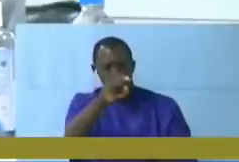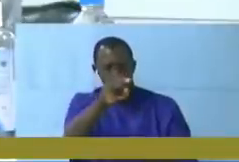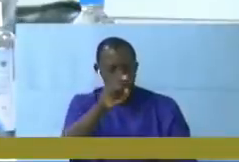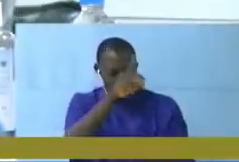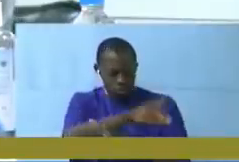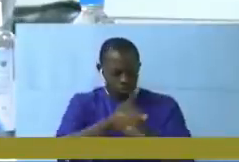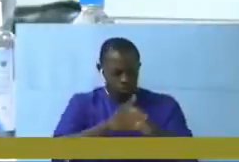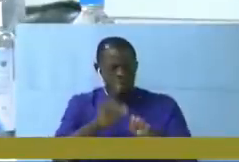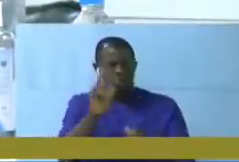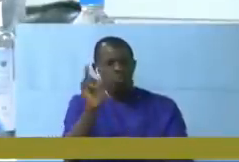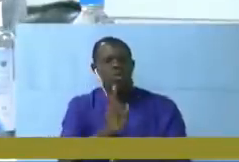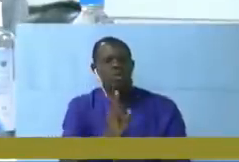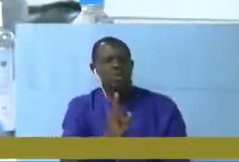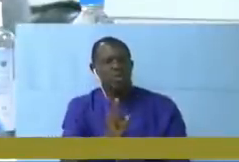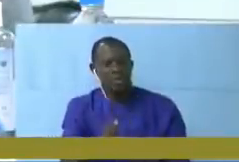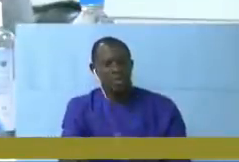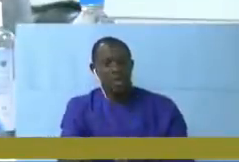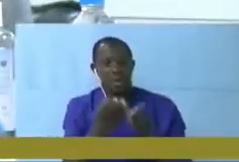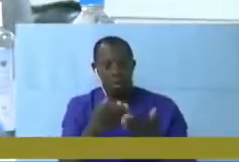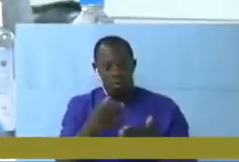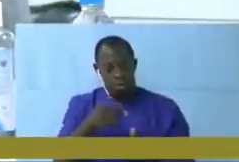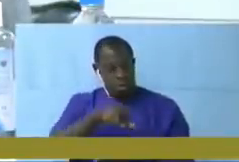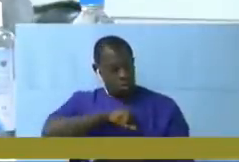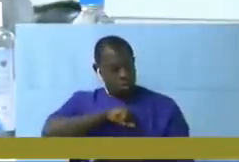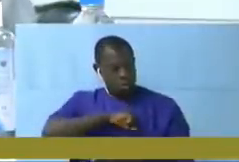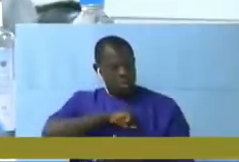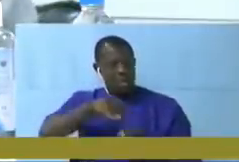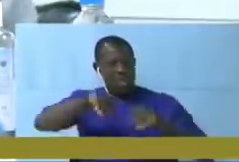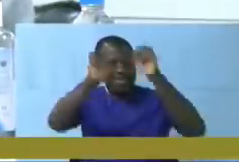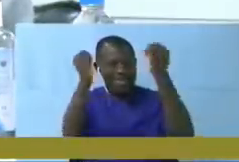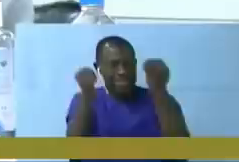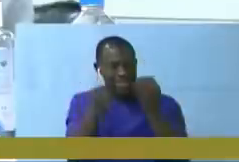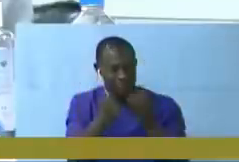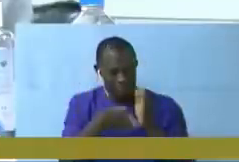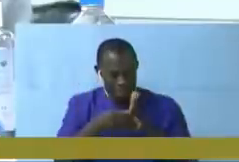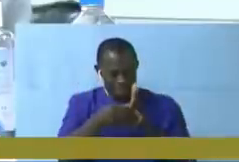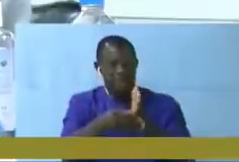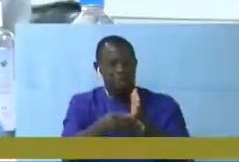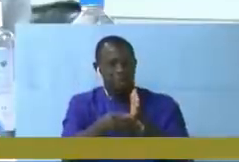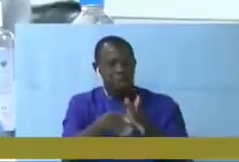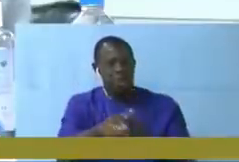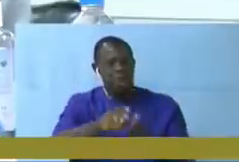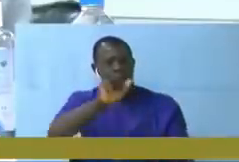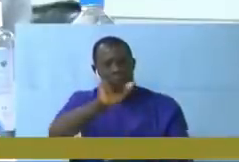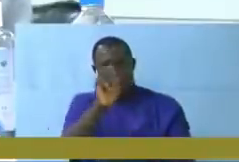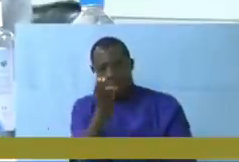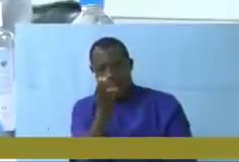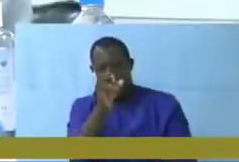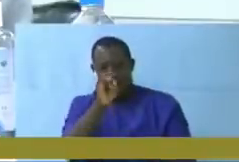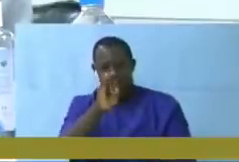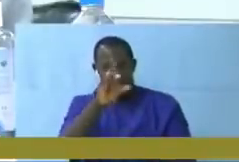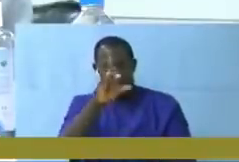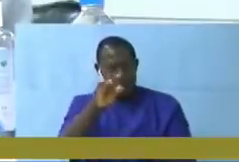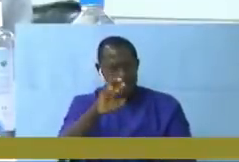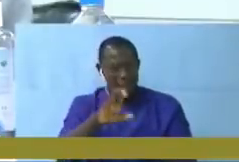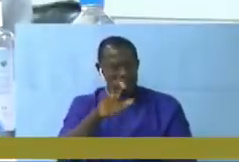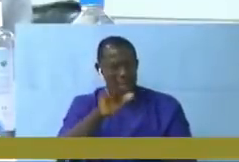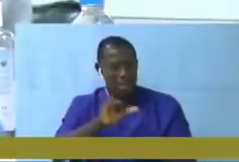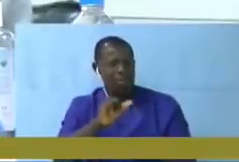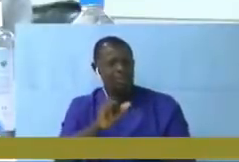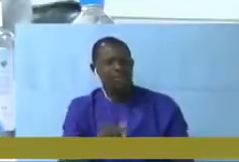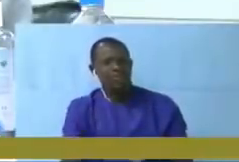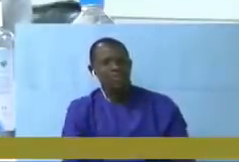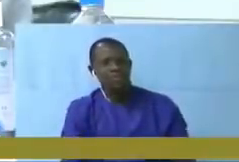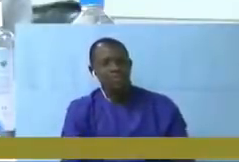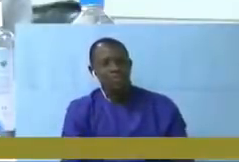I am now the executive director. Just to clarify, I joined after